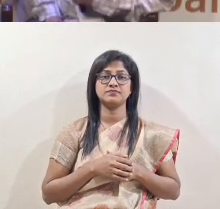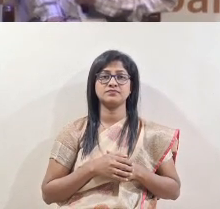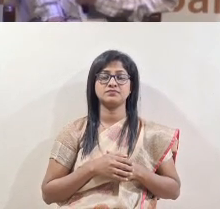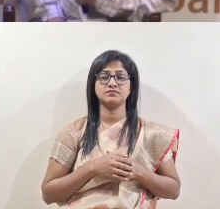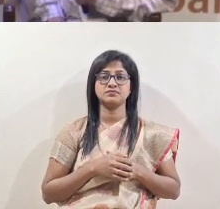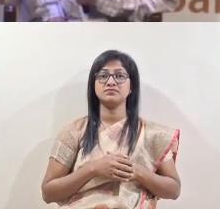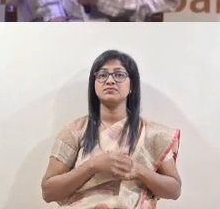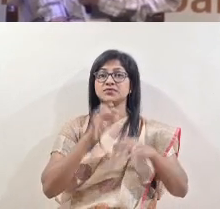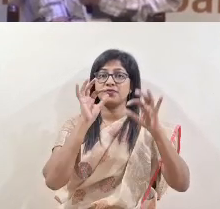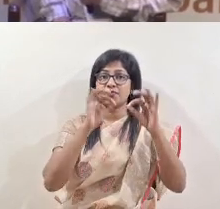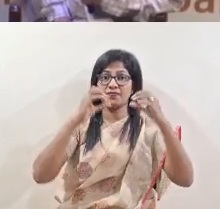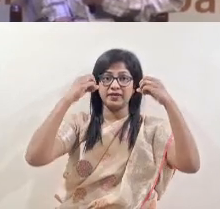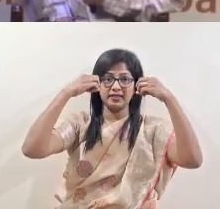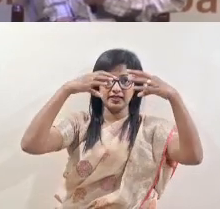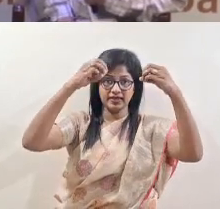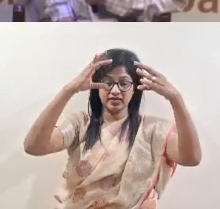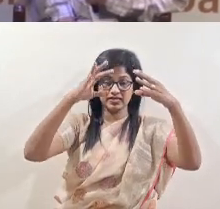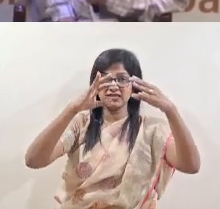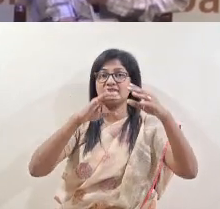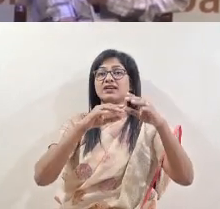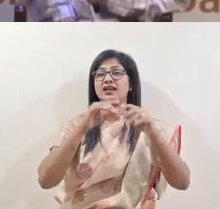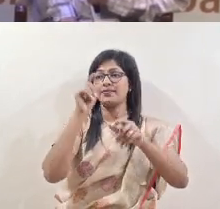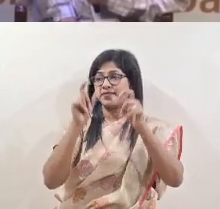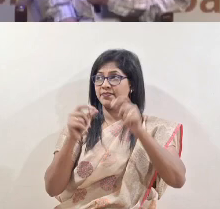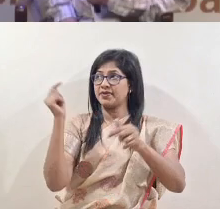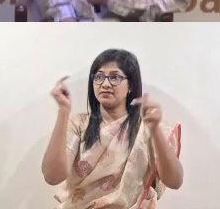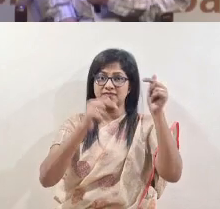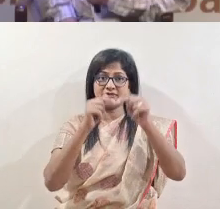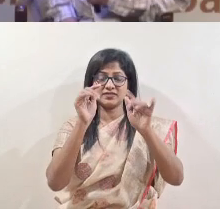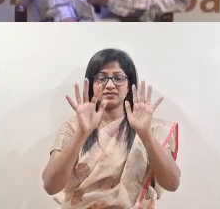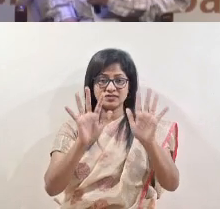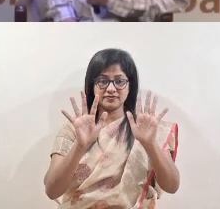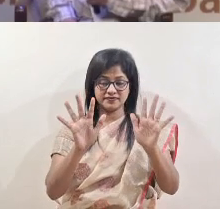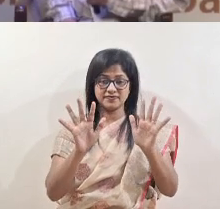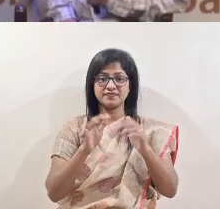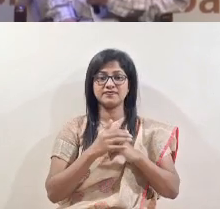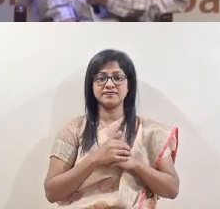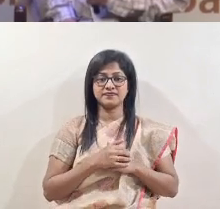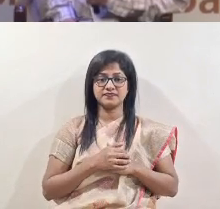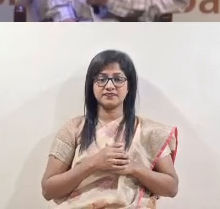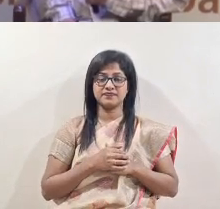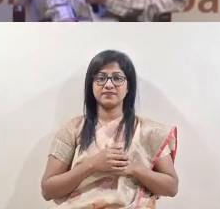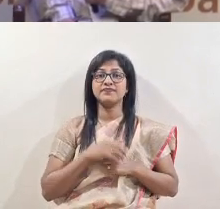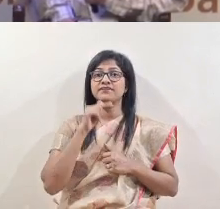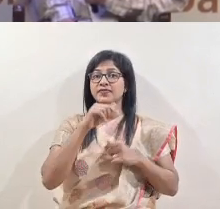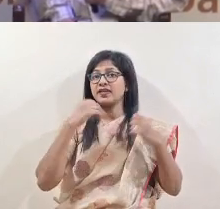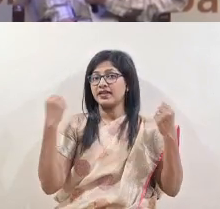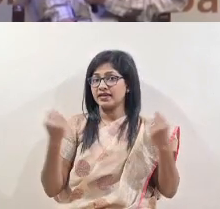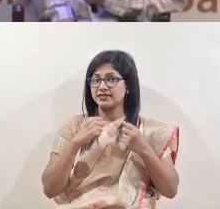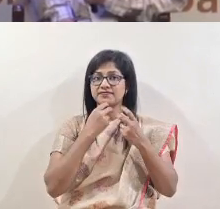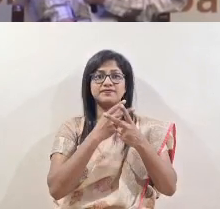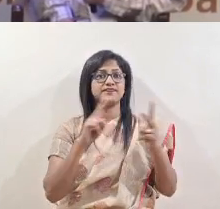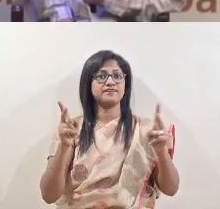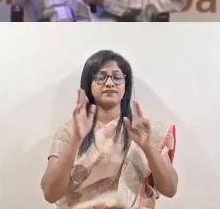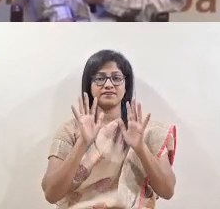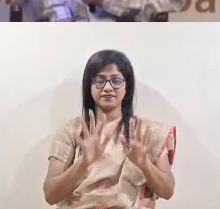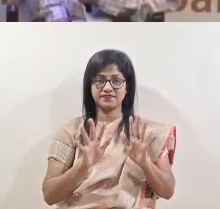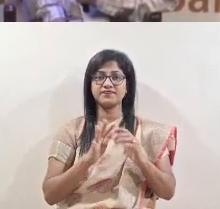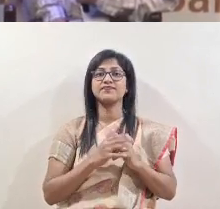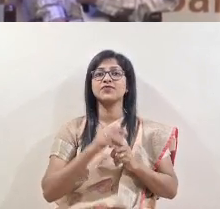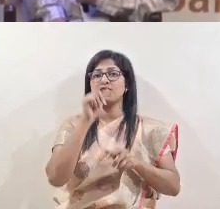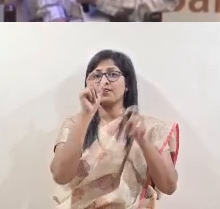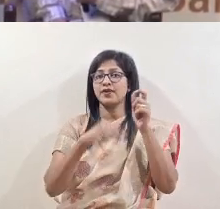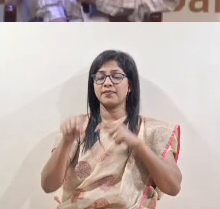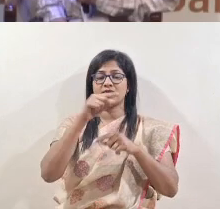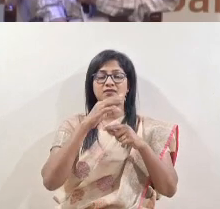the proper lighting and the presence of people, like there are different type of activities are going on that foot-over bridge, so people